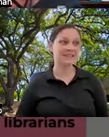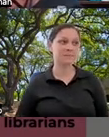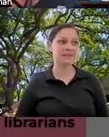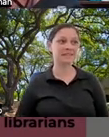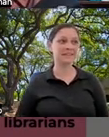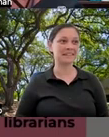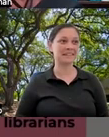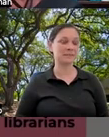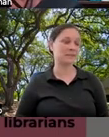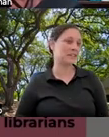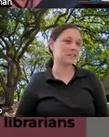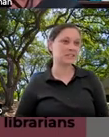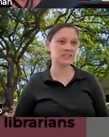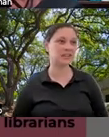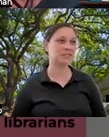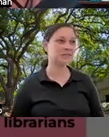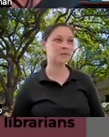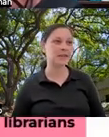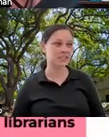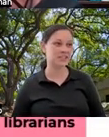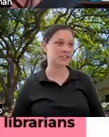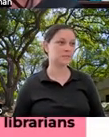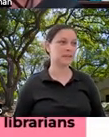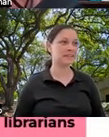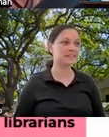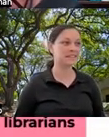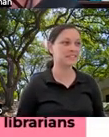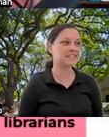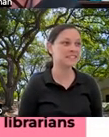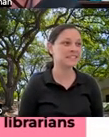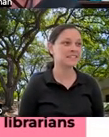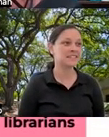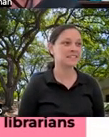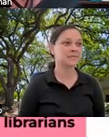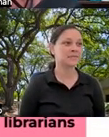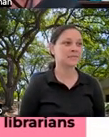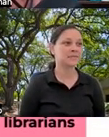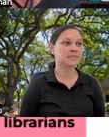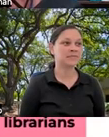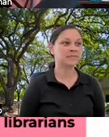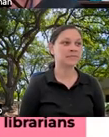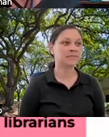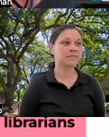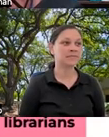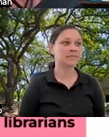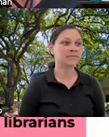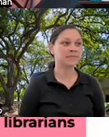Yeah. It's a big communication channel, information channel, right? Kirsten?